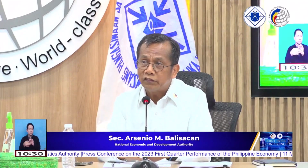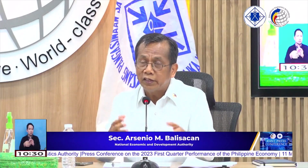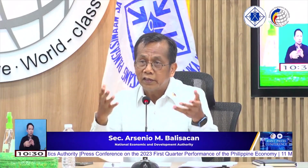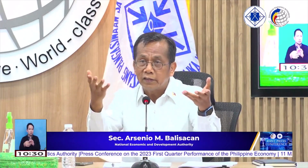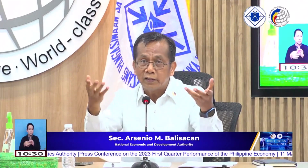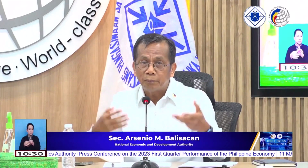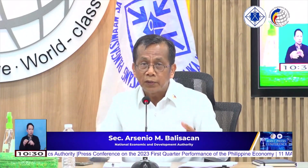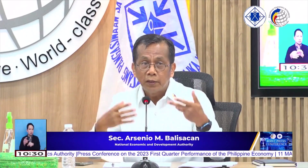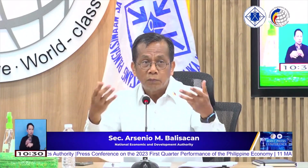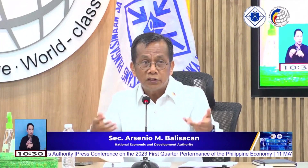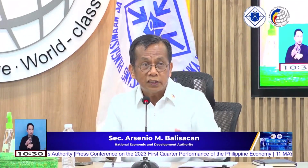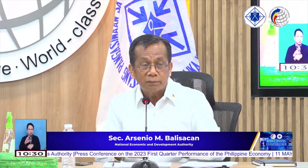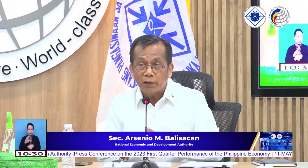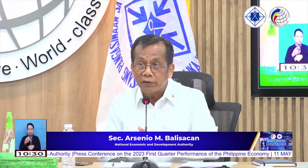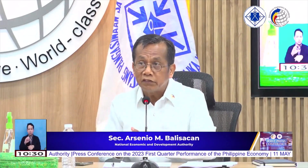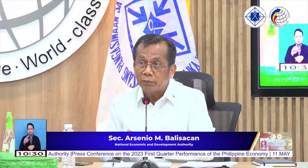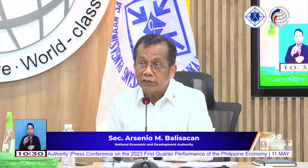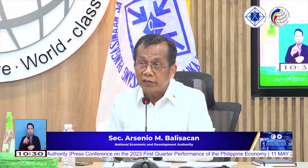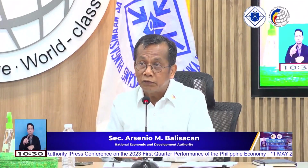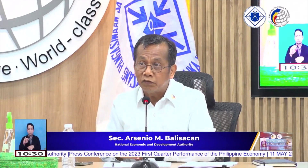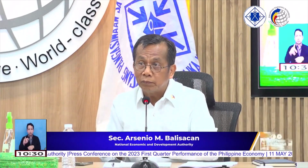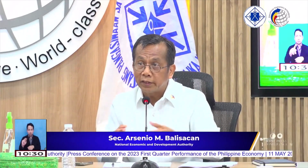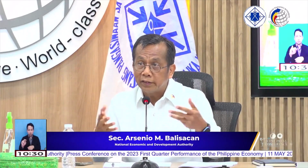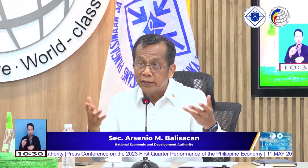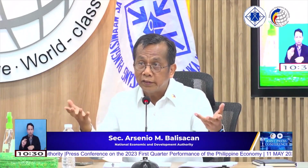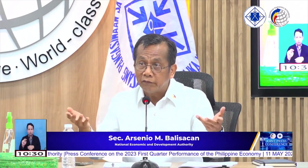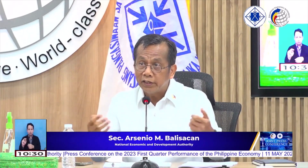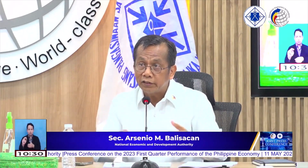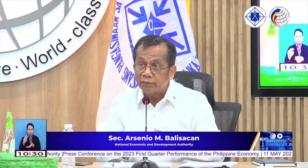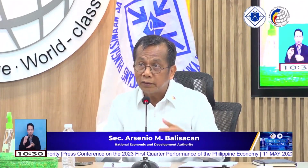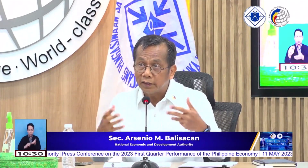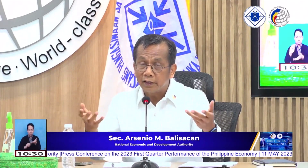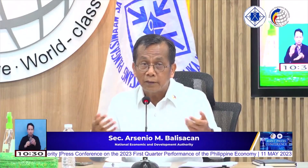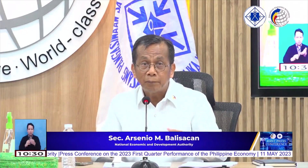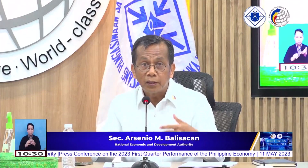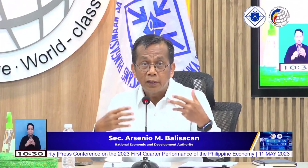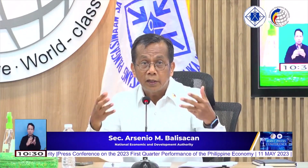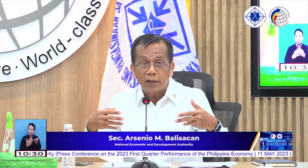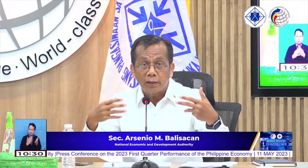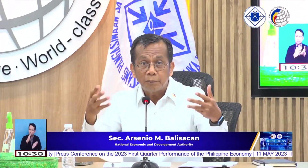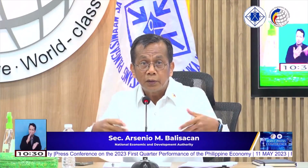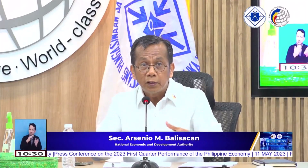their purchasing power is much reduced by inflation, but